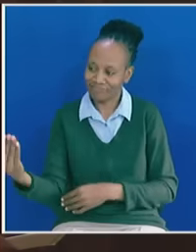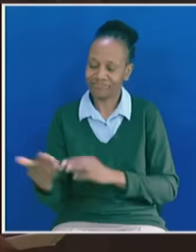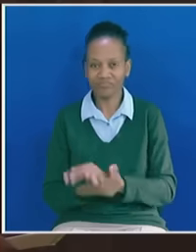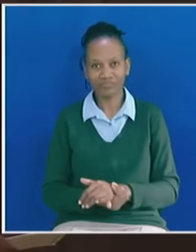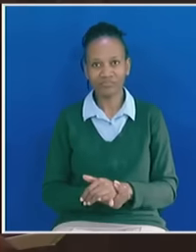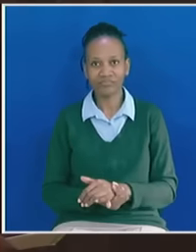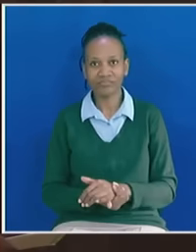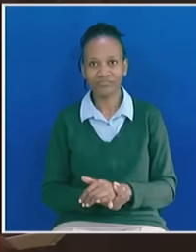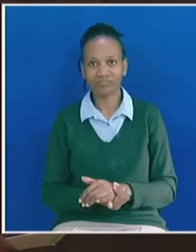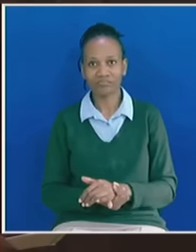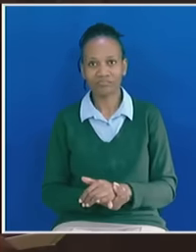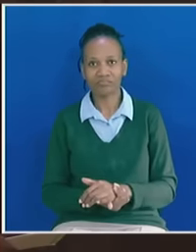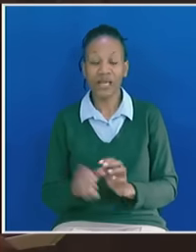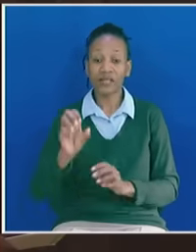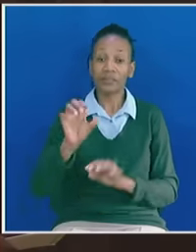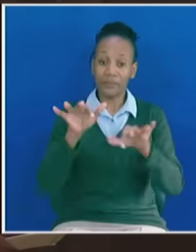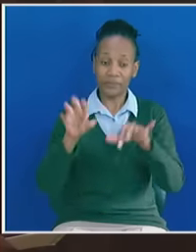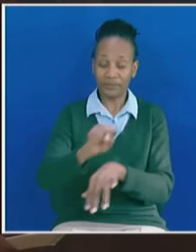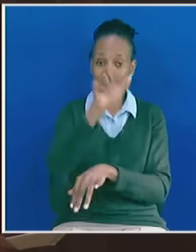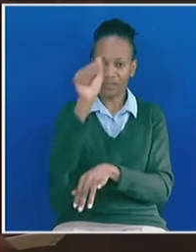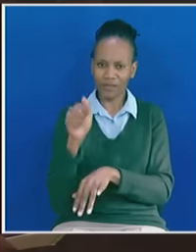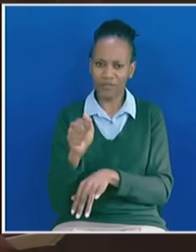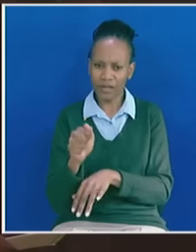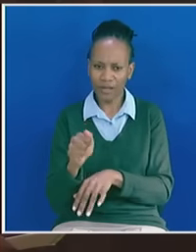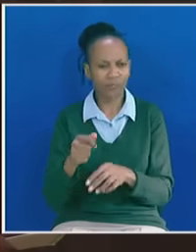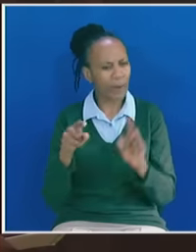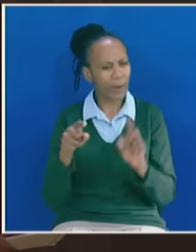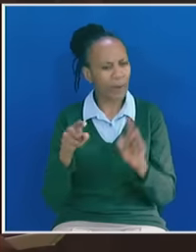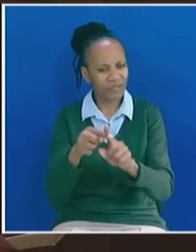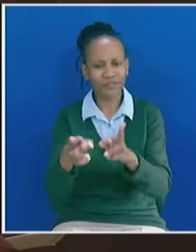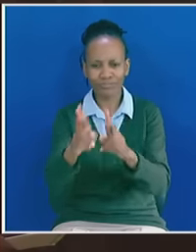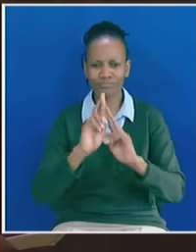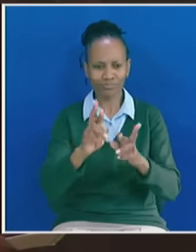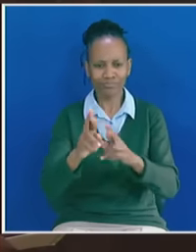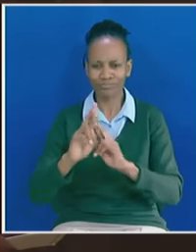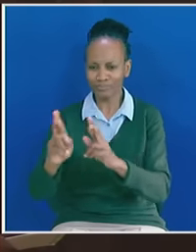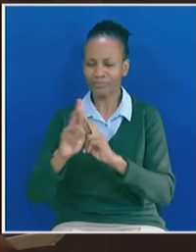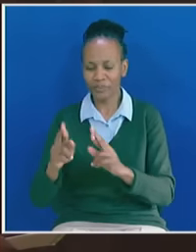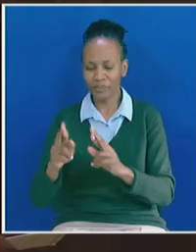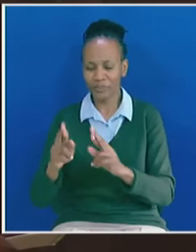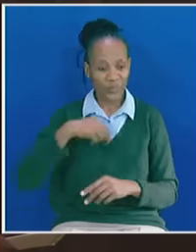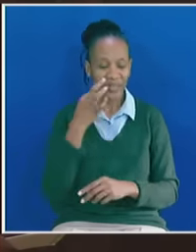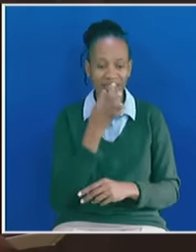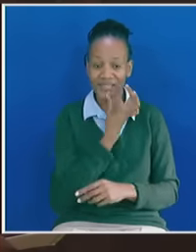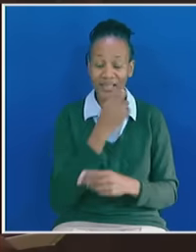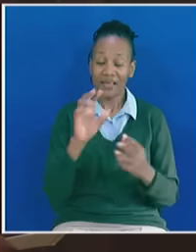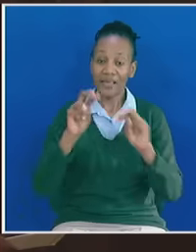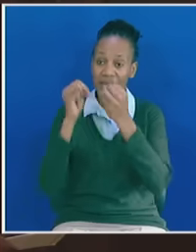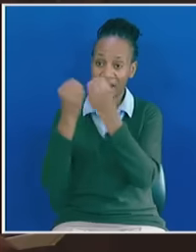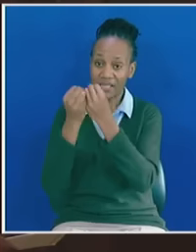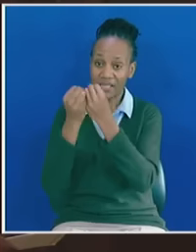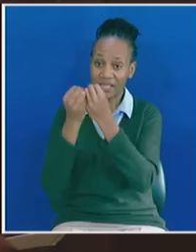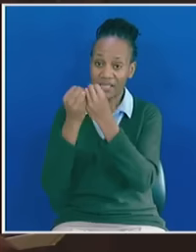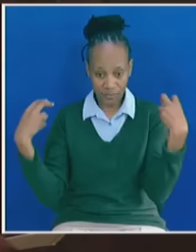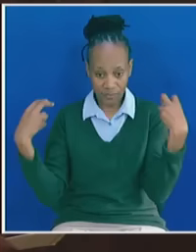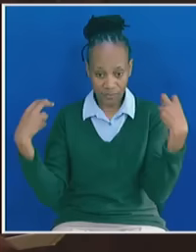And heartily pleased that South Africans are responding positively to the call of making national security